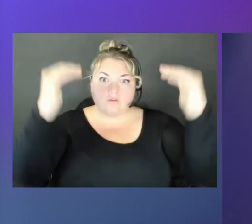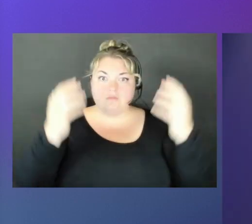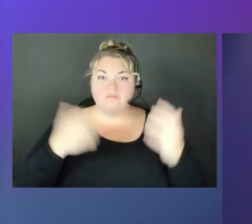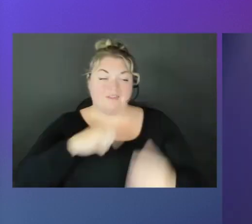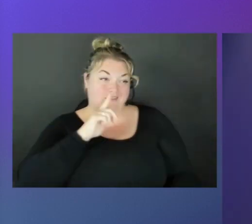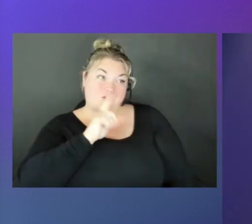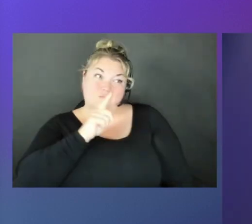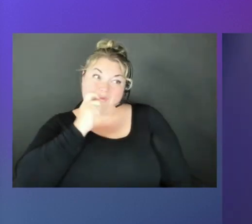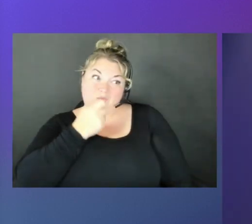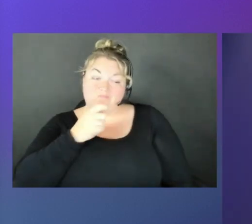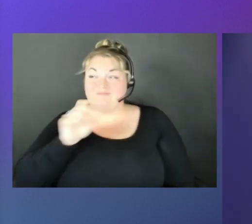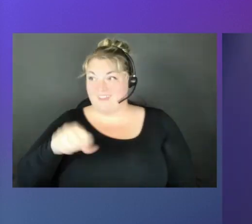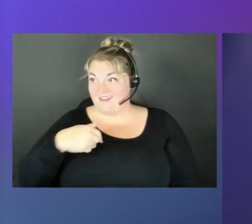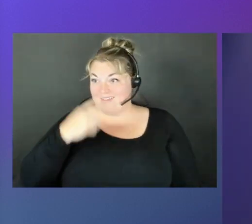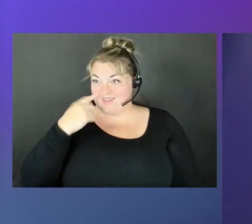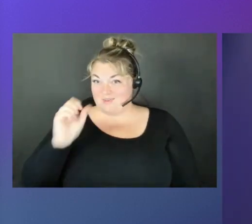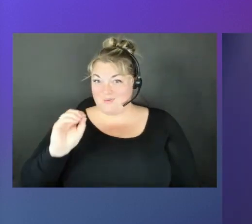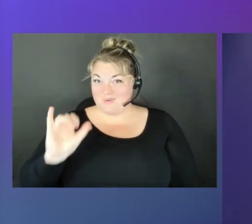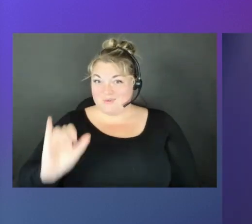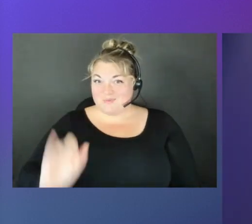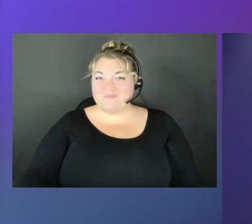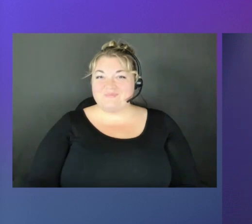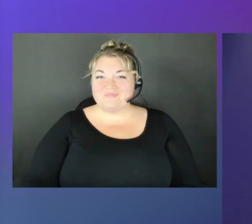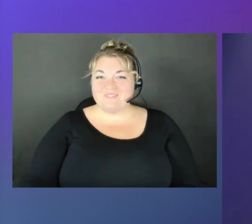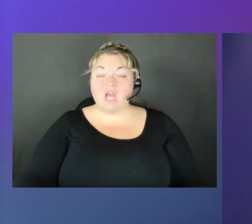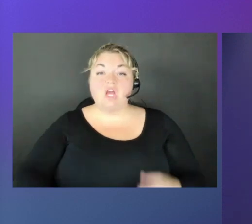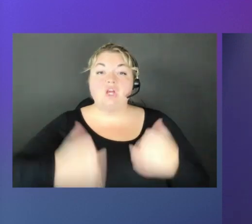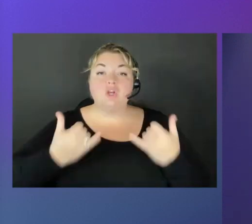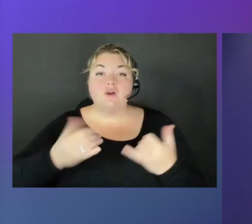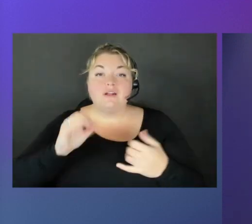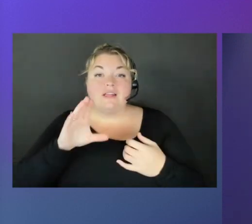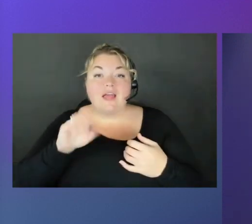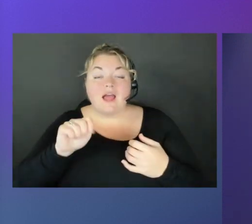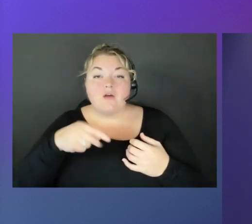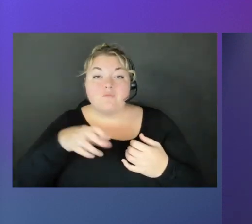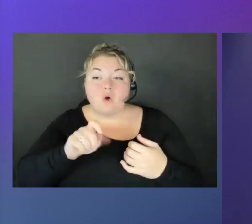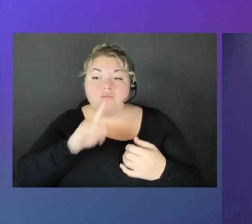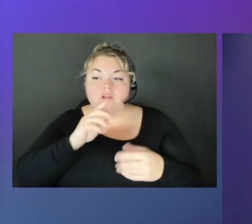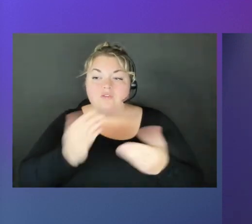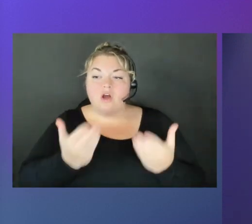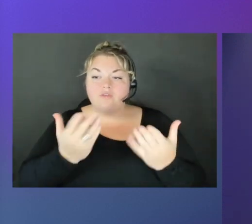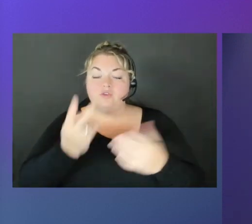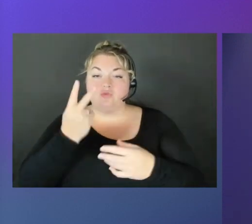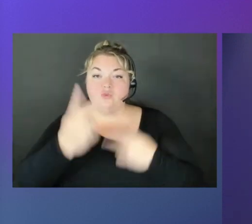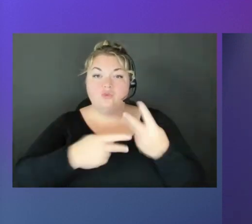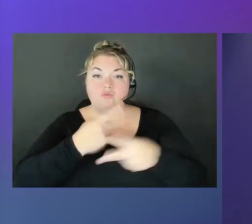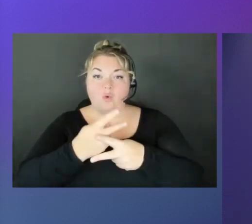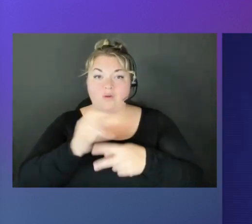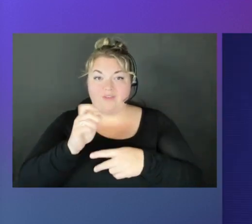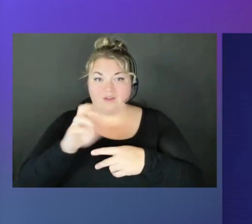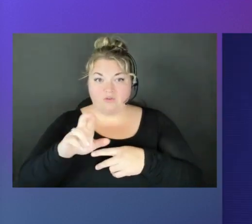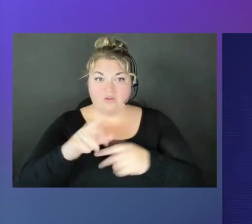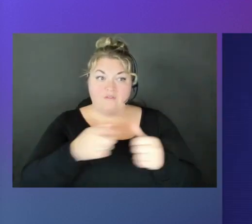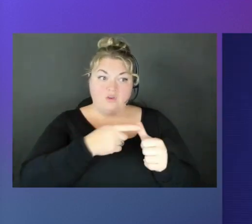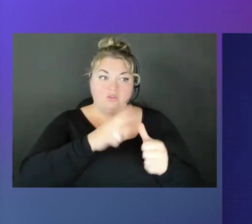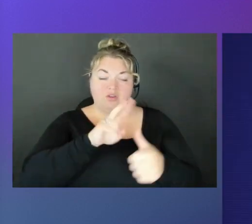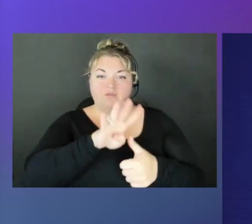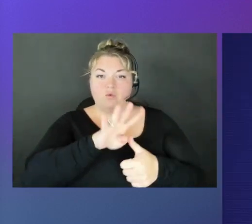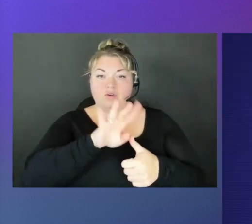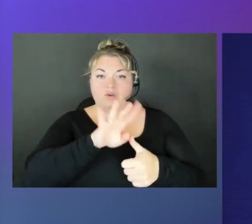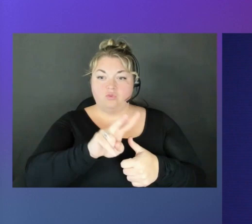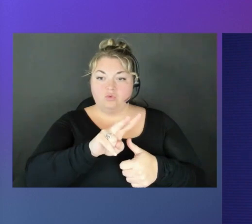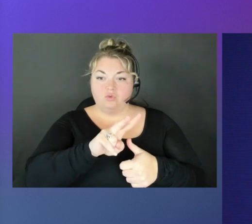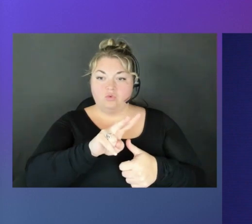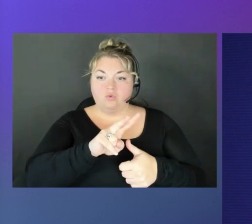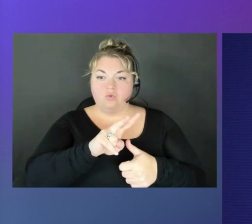too. And currently, Outposts are offered in two form factors. The first is our 42U racks, and the second is our 1U